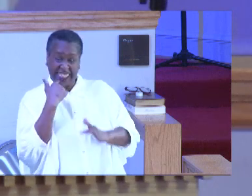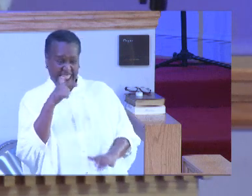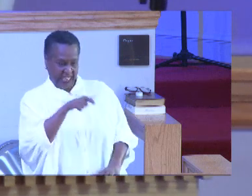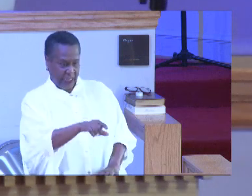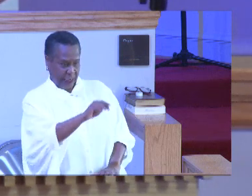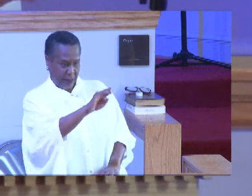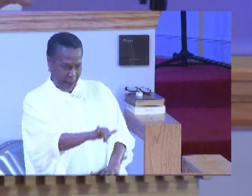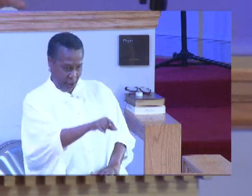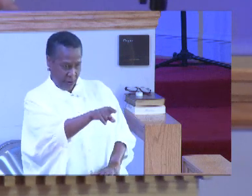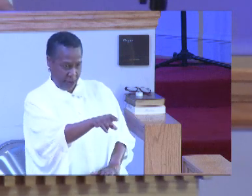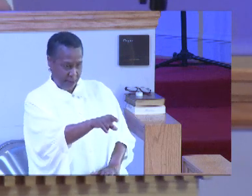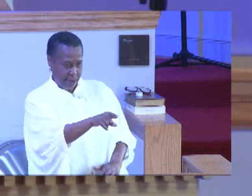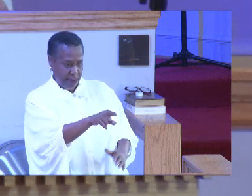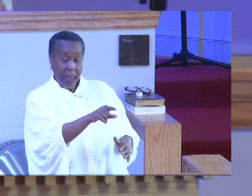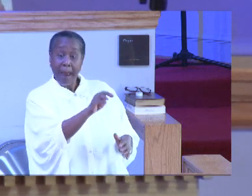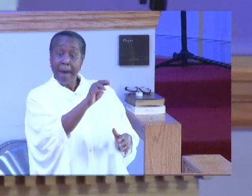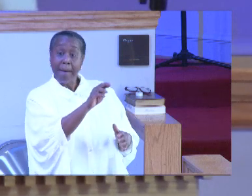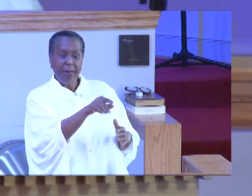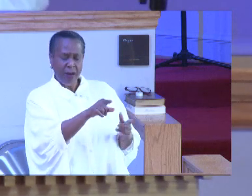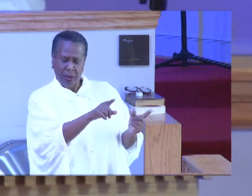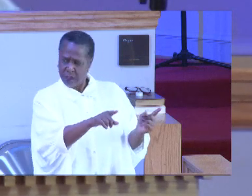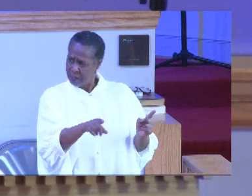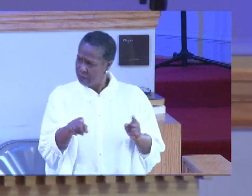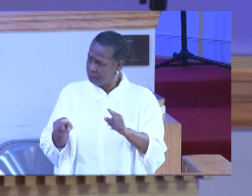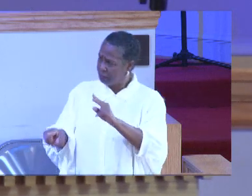she turned.